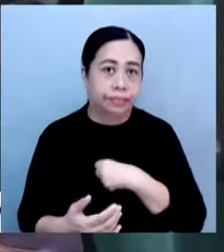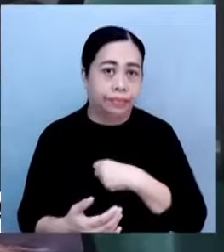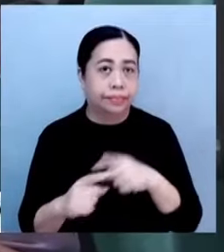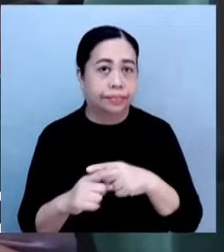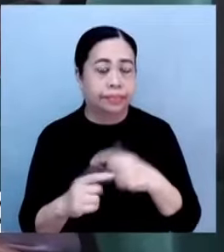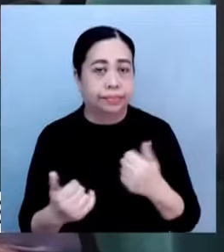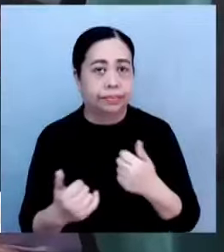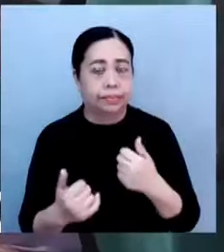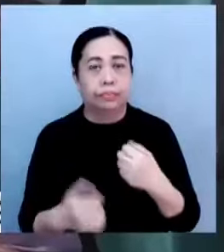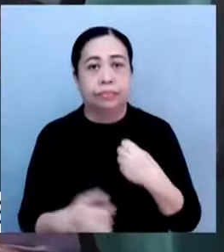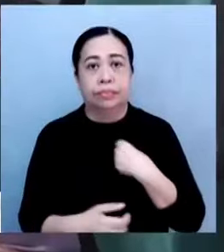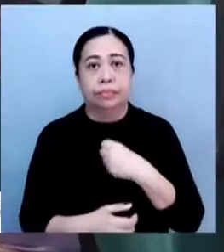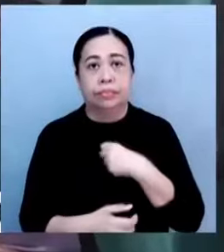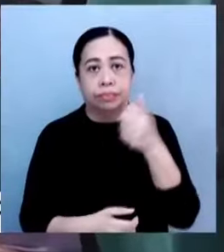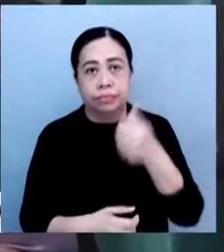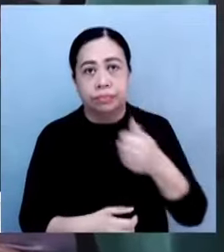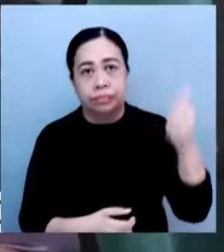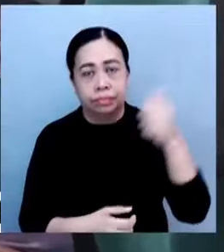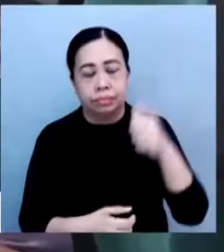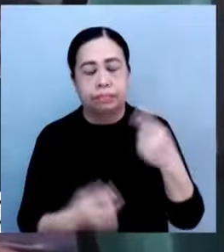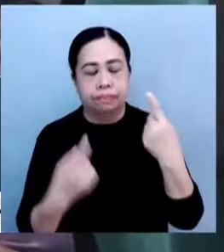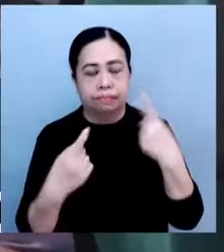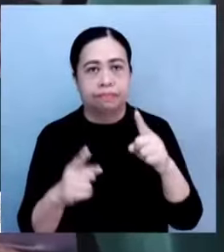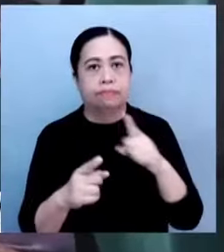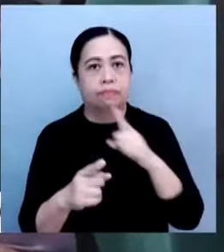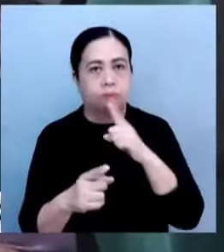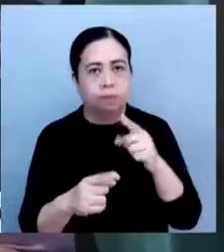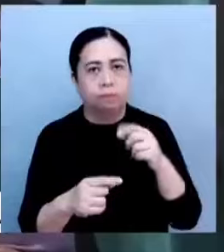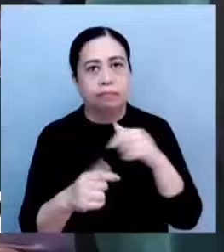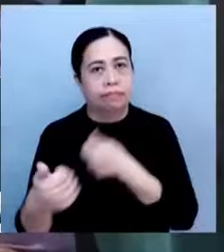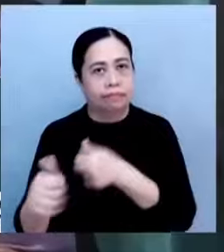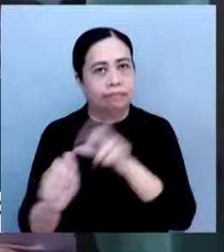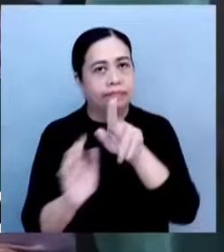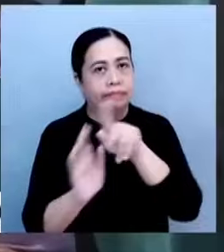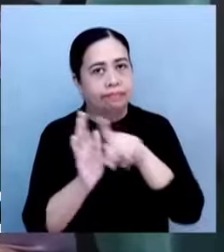Senate leadership, has made it its policy too.